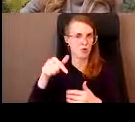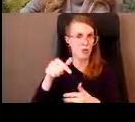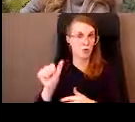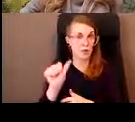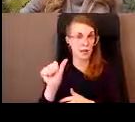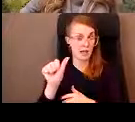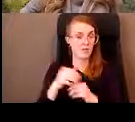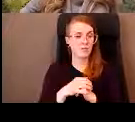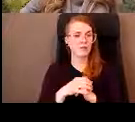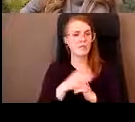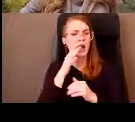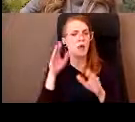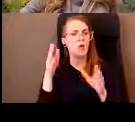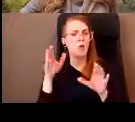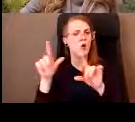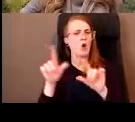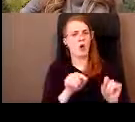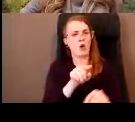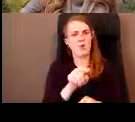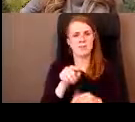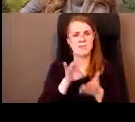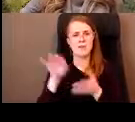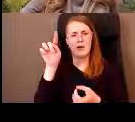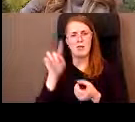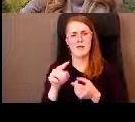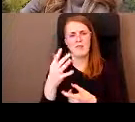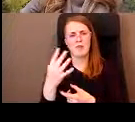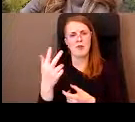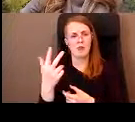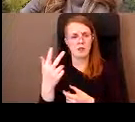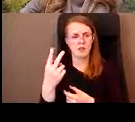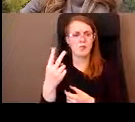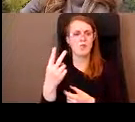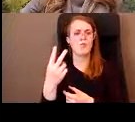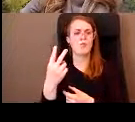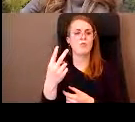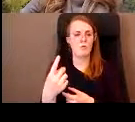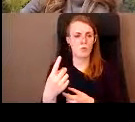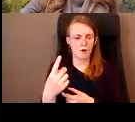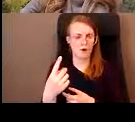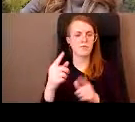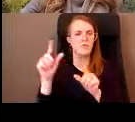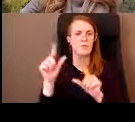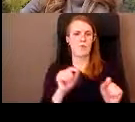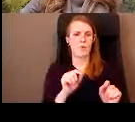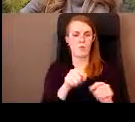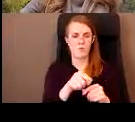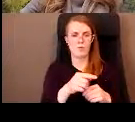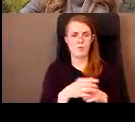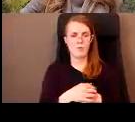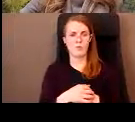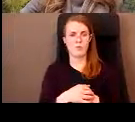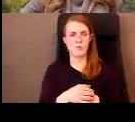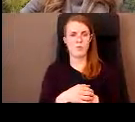I'll close this out in 5, 4, 3, 2, 1.